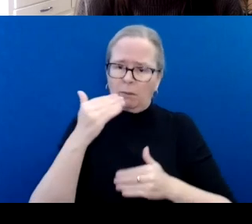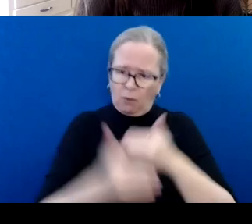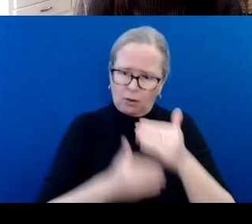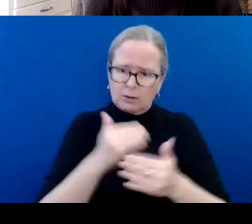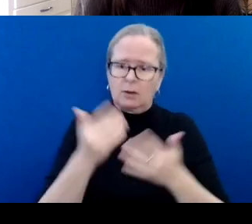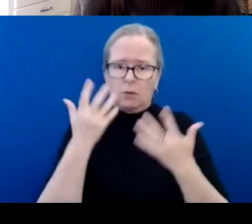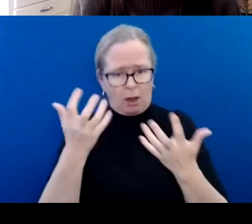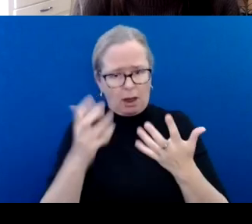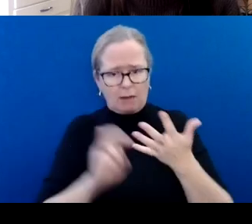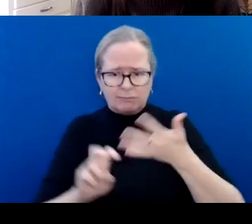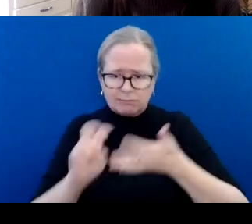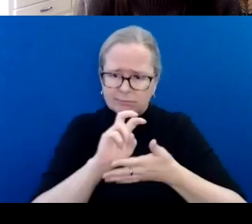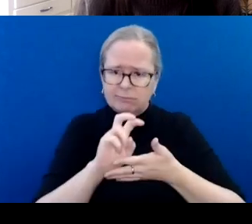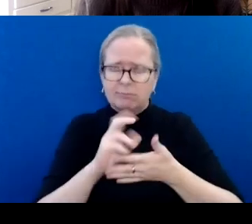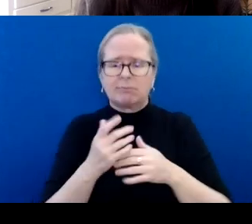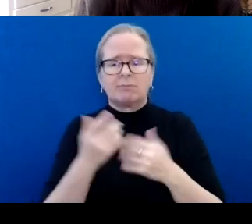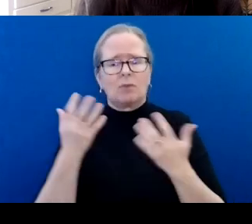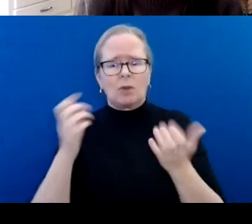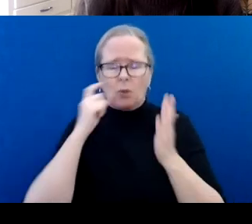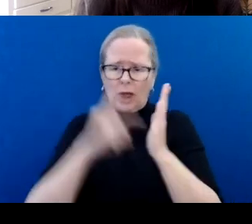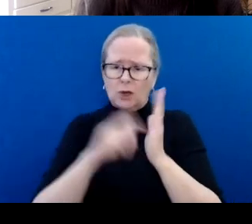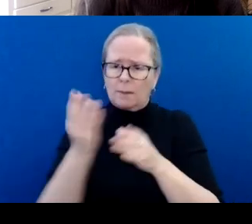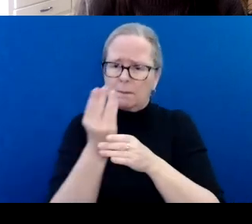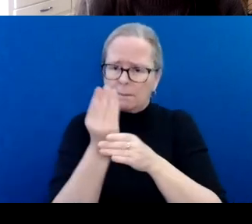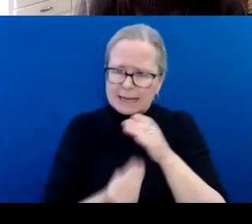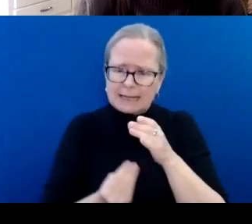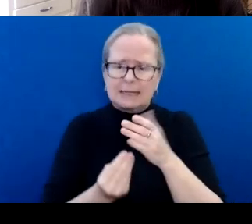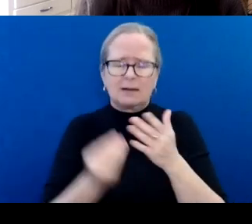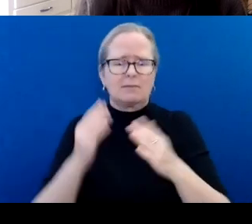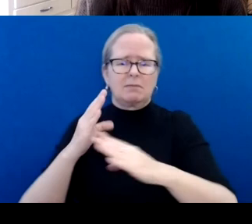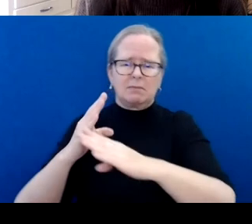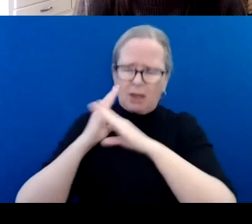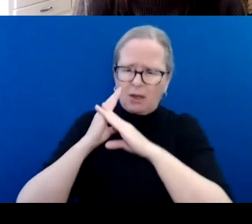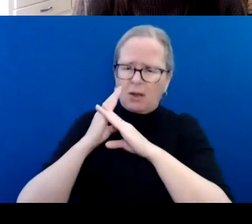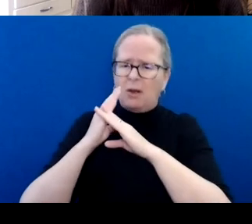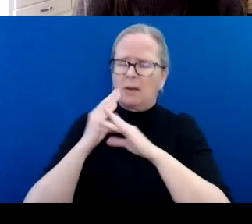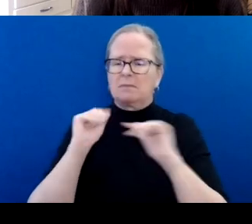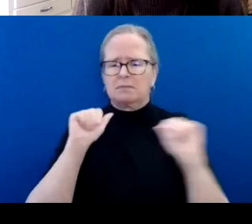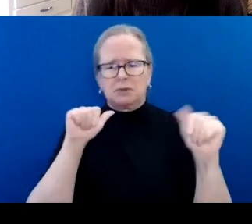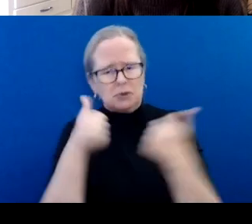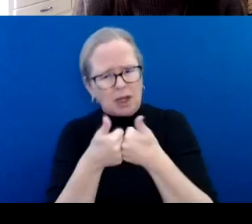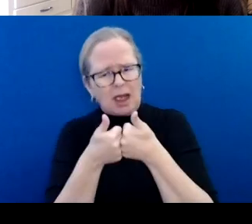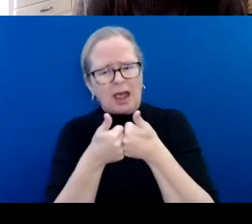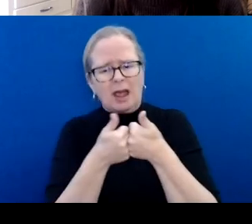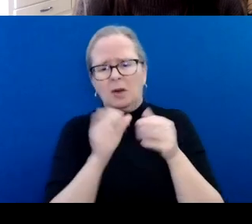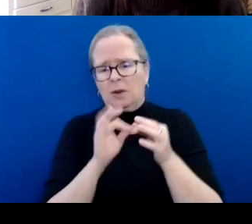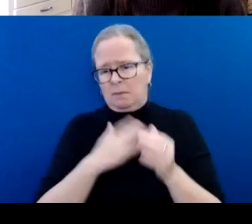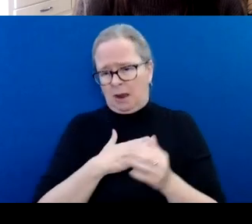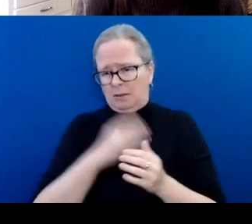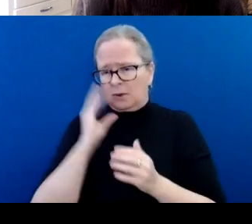gaps, challenges, or barriers you might experience in your work and how you might move through those